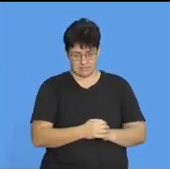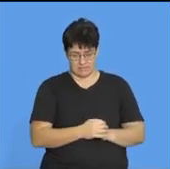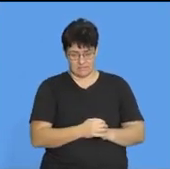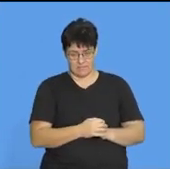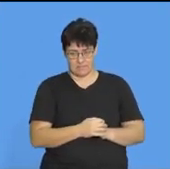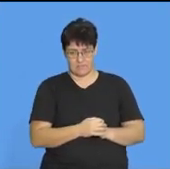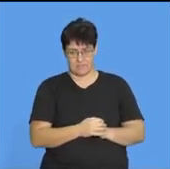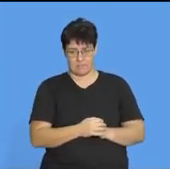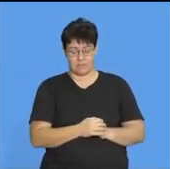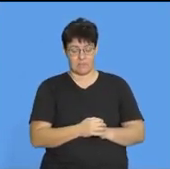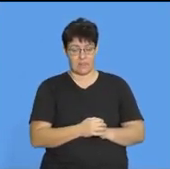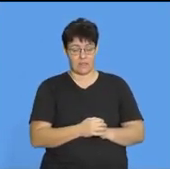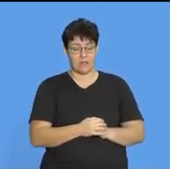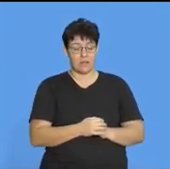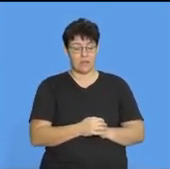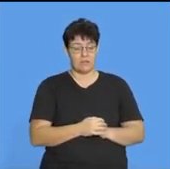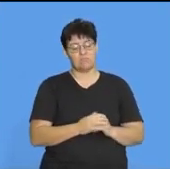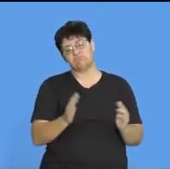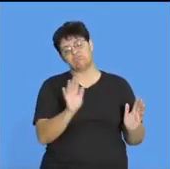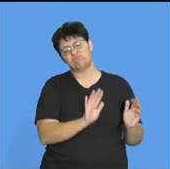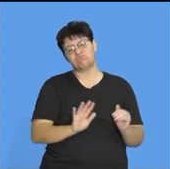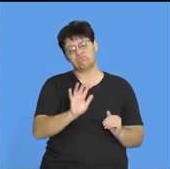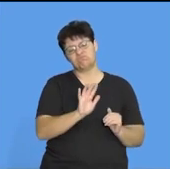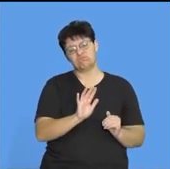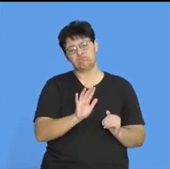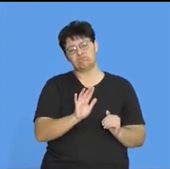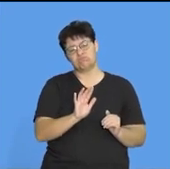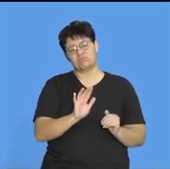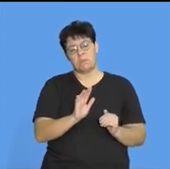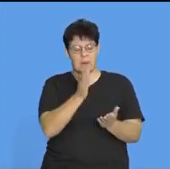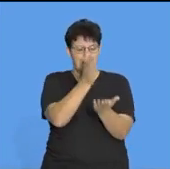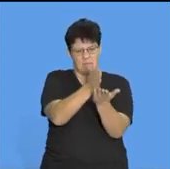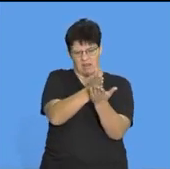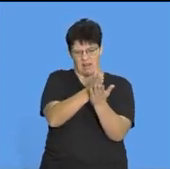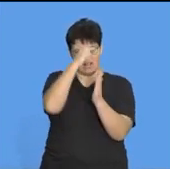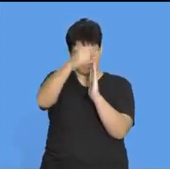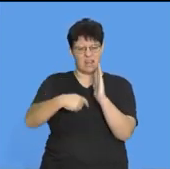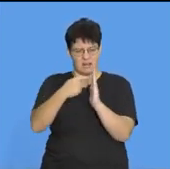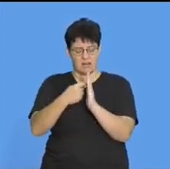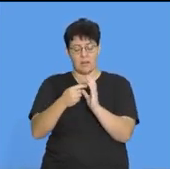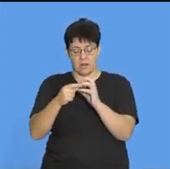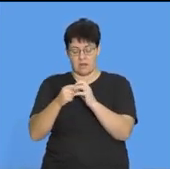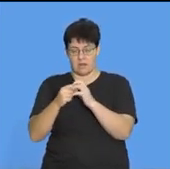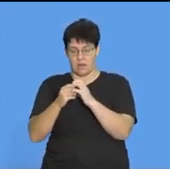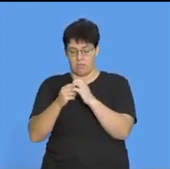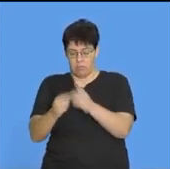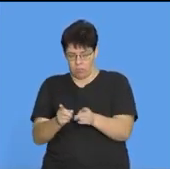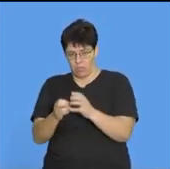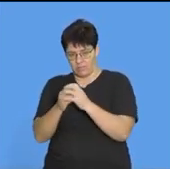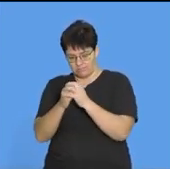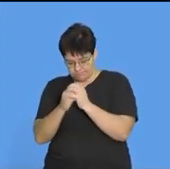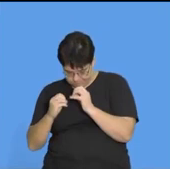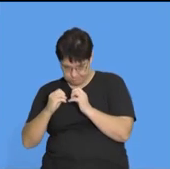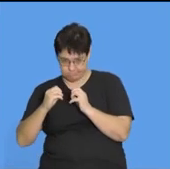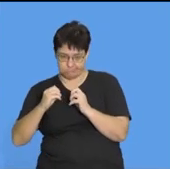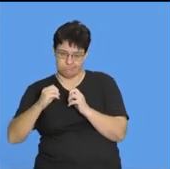At the end of the 14 days, or towards the midpoint of the cycle, the rupturing of the follicle and the release